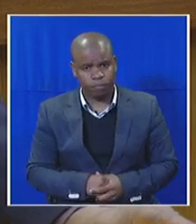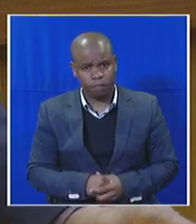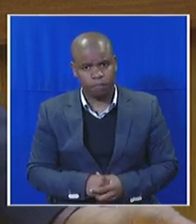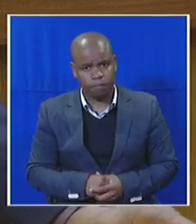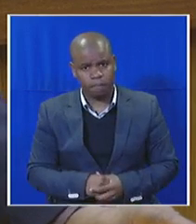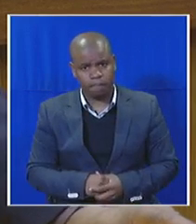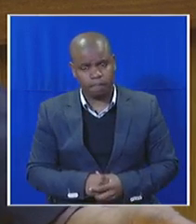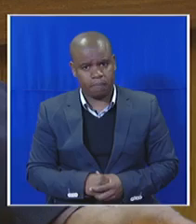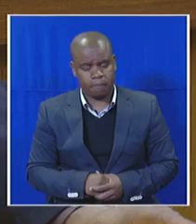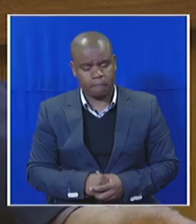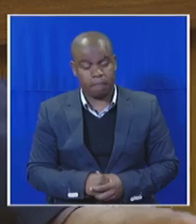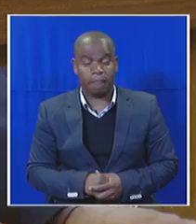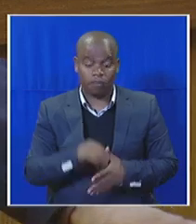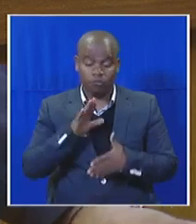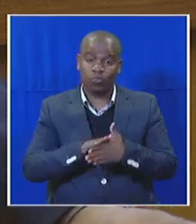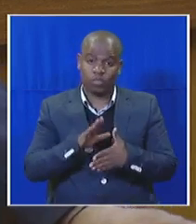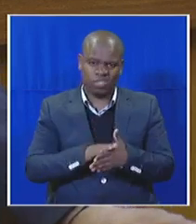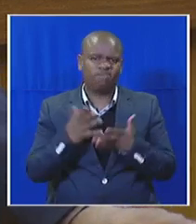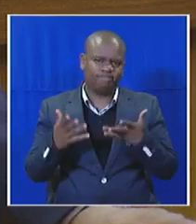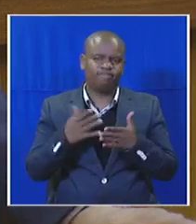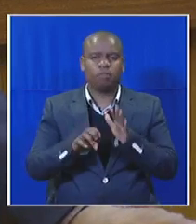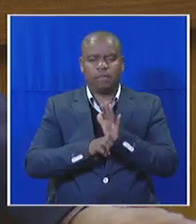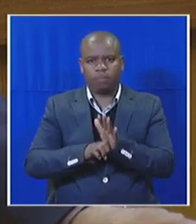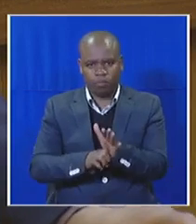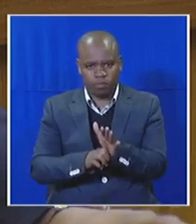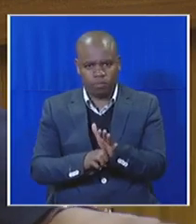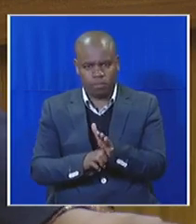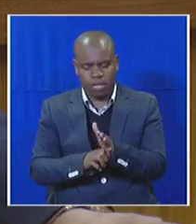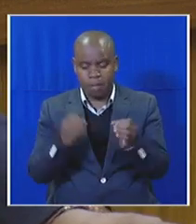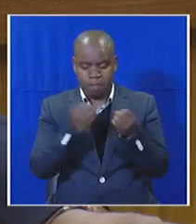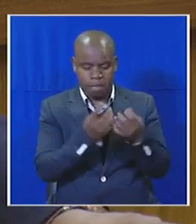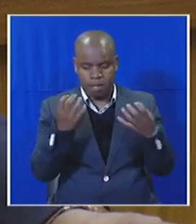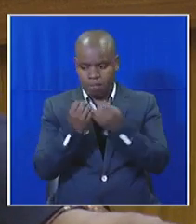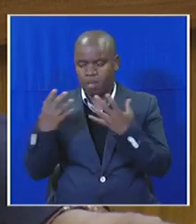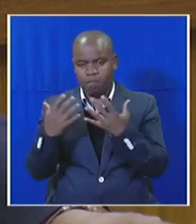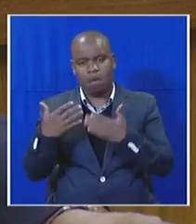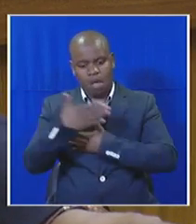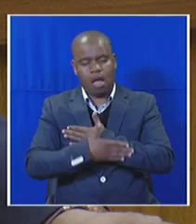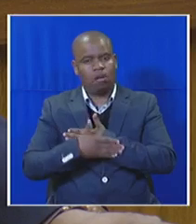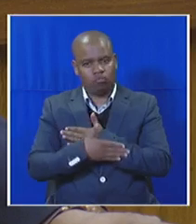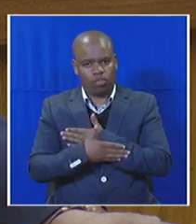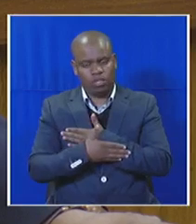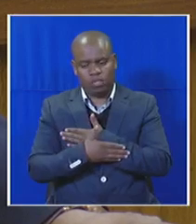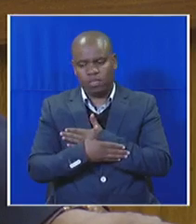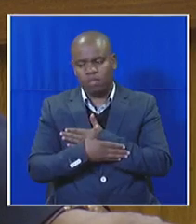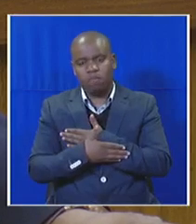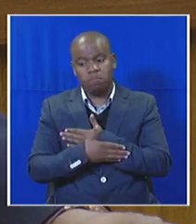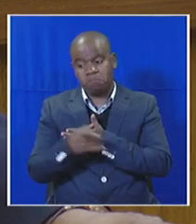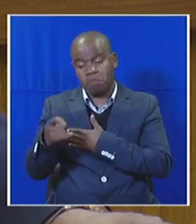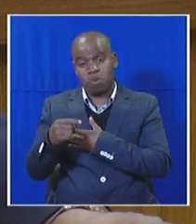Part of the reason, for an example, in many countries, you did not need